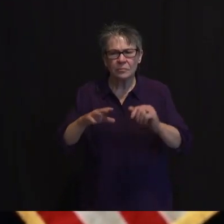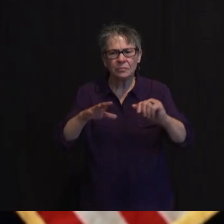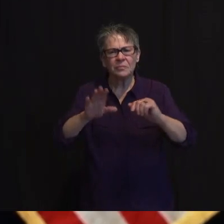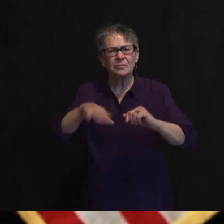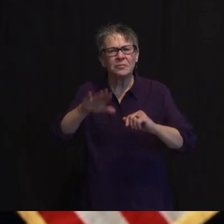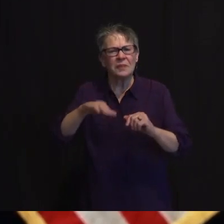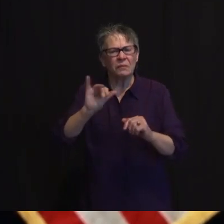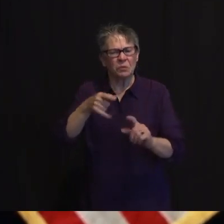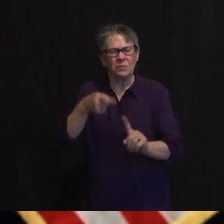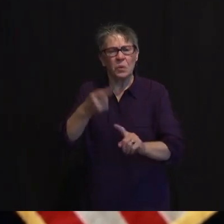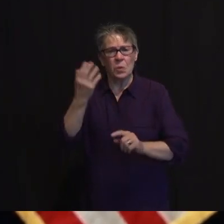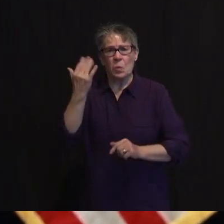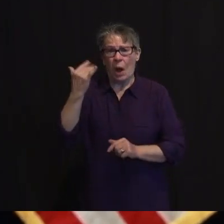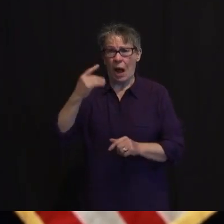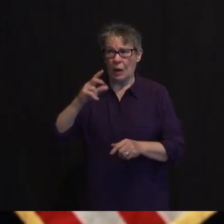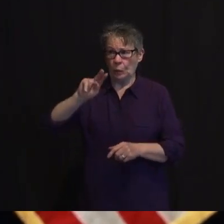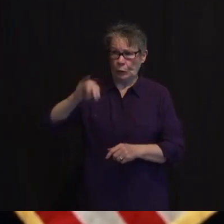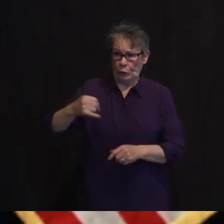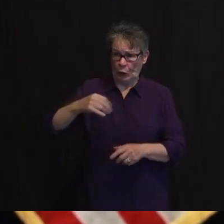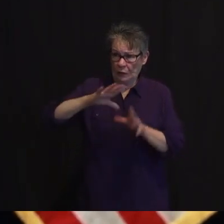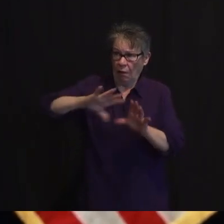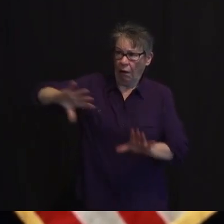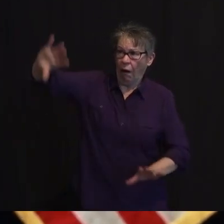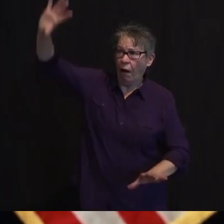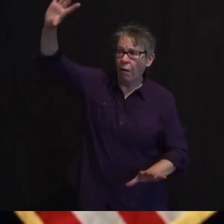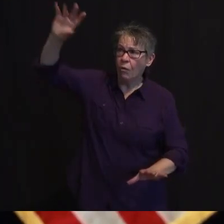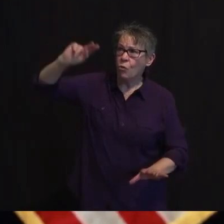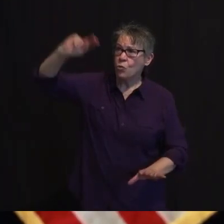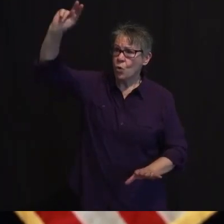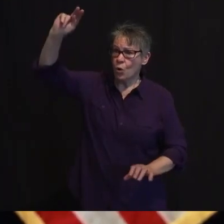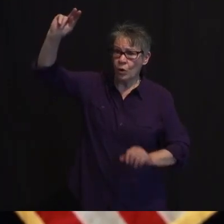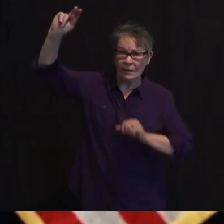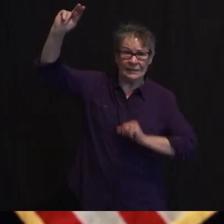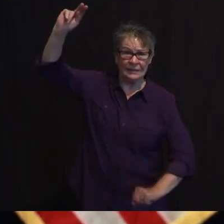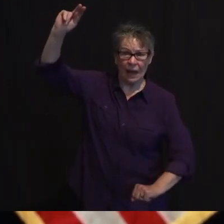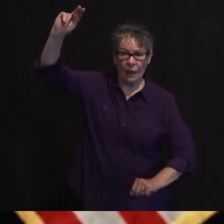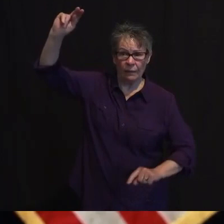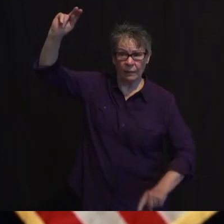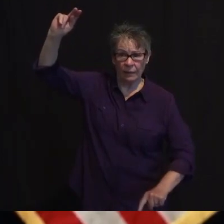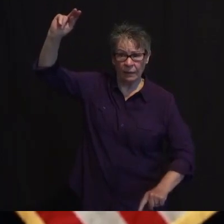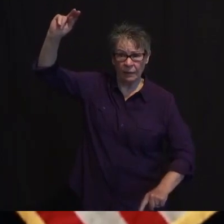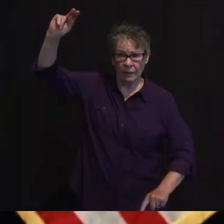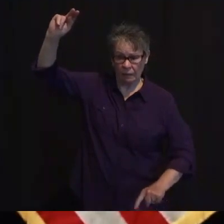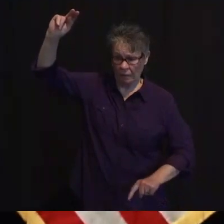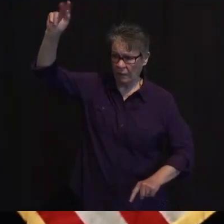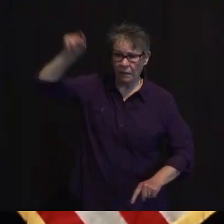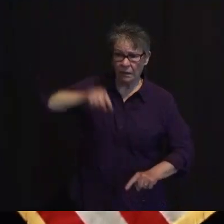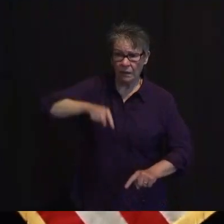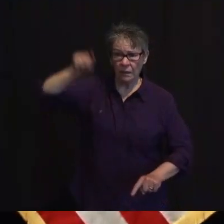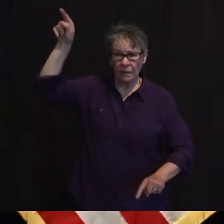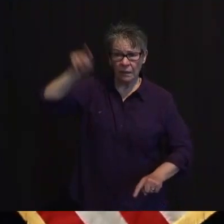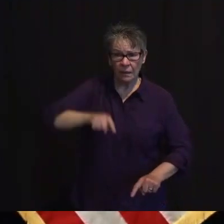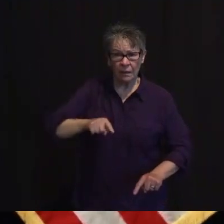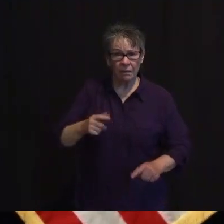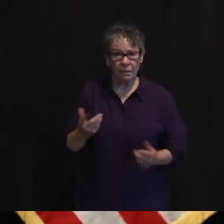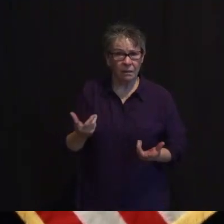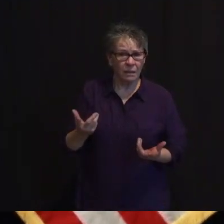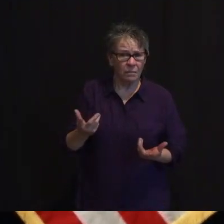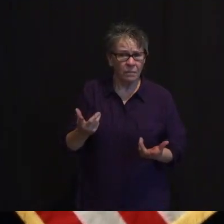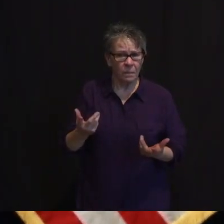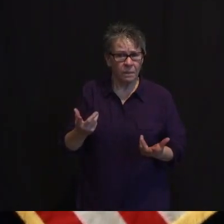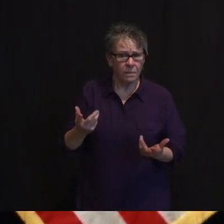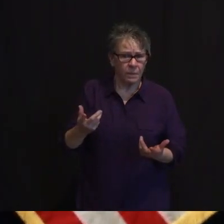in the northern part of the state. We better darn well be sure the standards for that restaurant or bar are the same on one side of those rivers as they are on the other side.